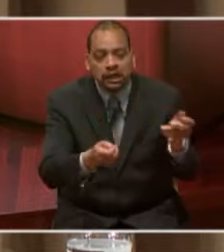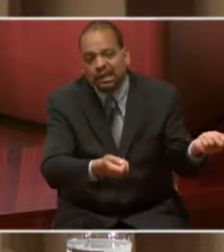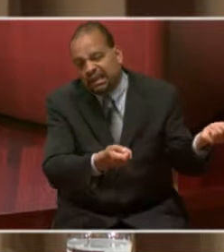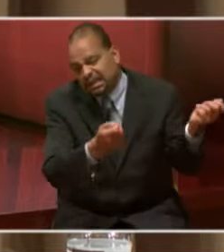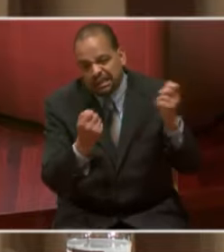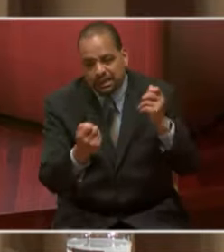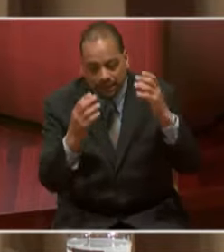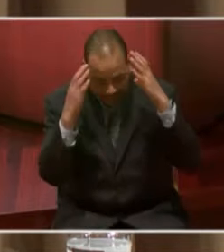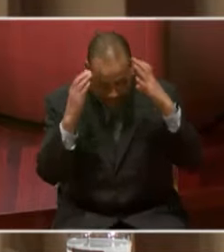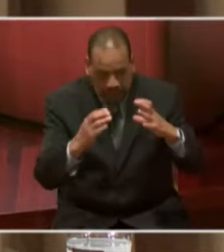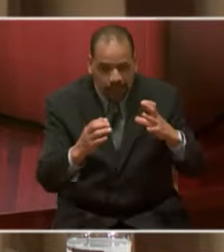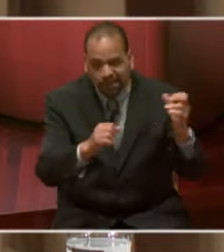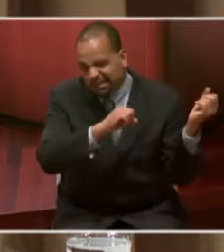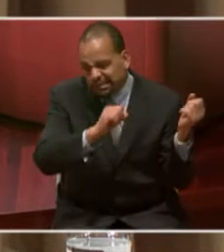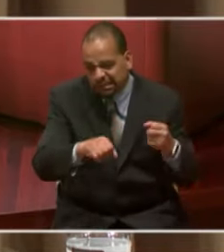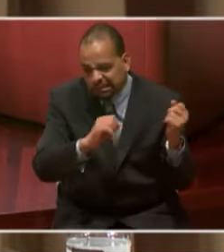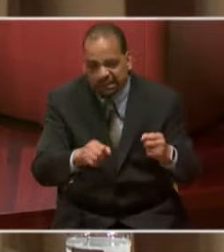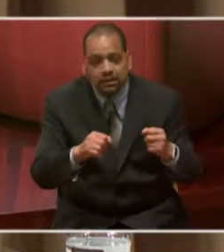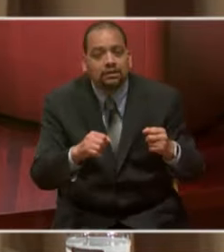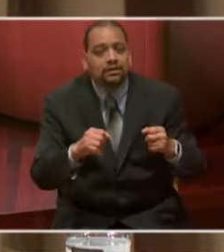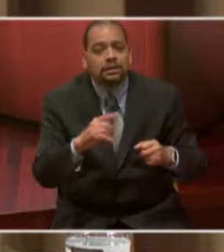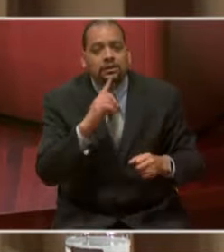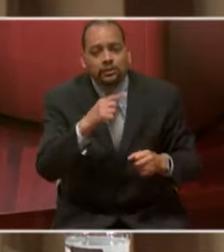We'll add parenthetically, of course,